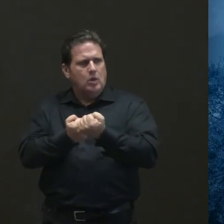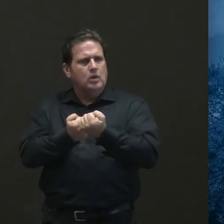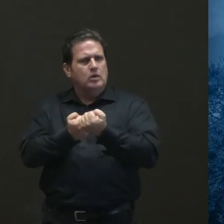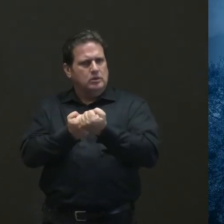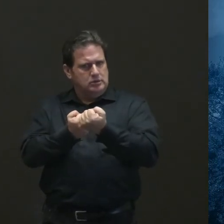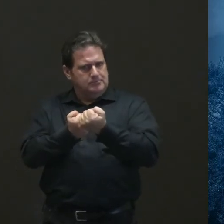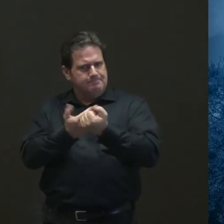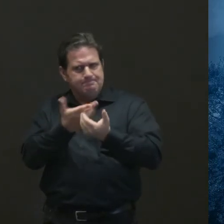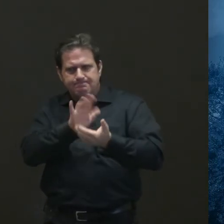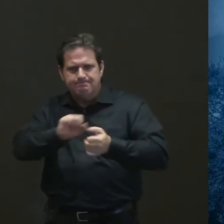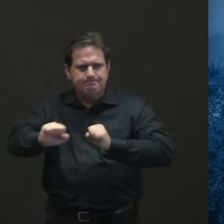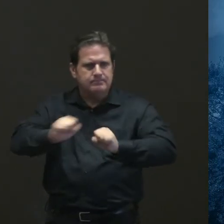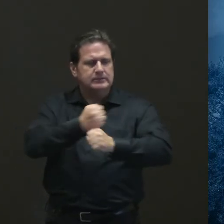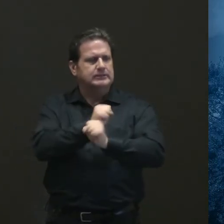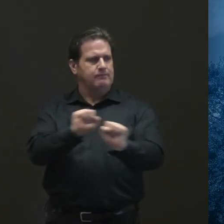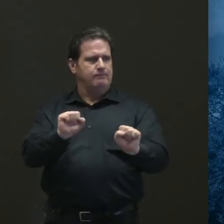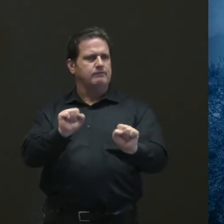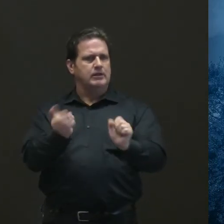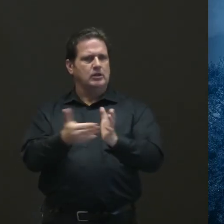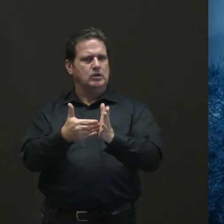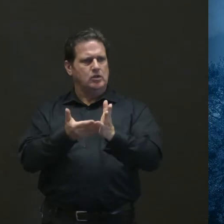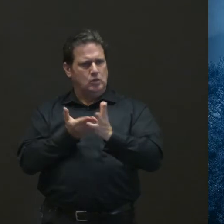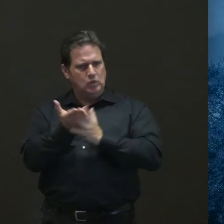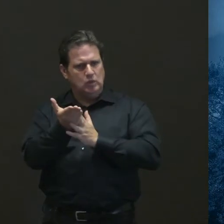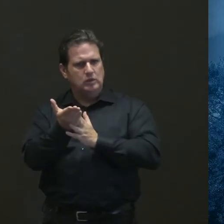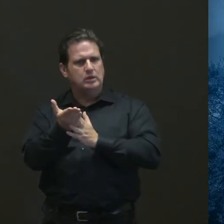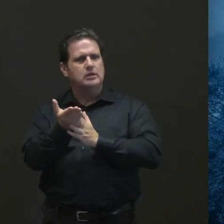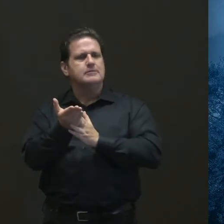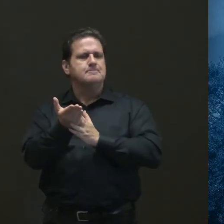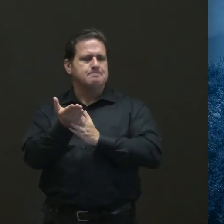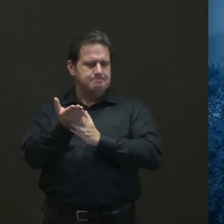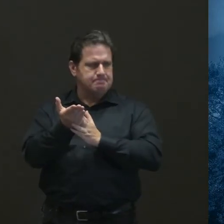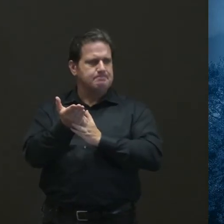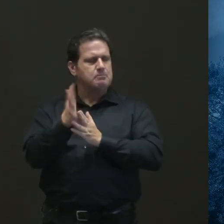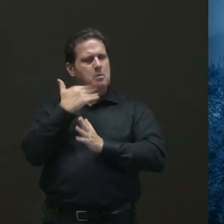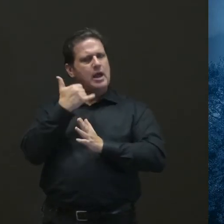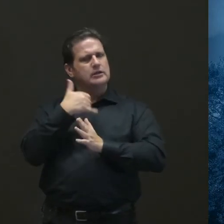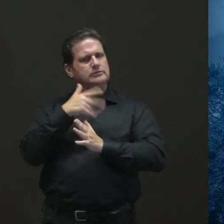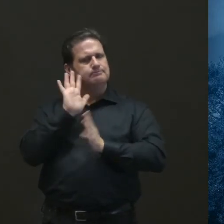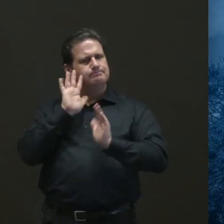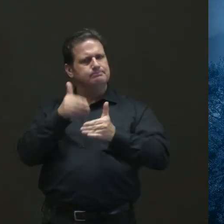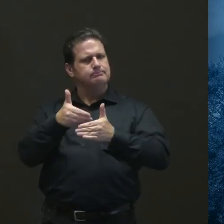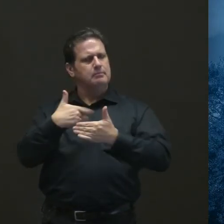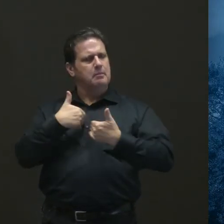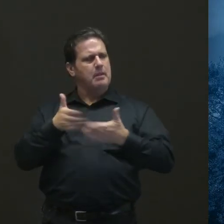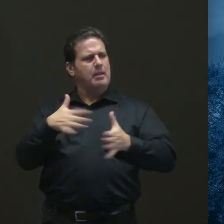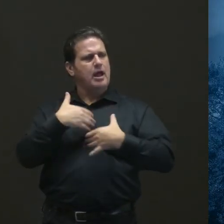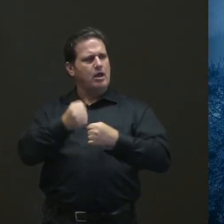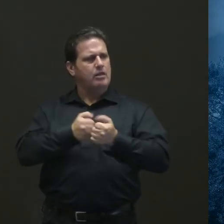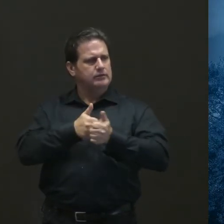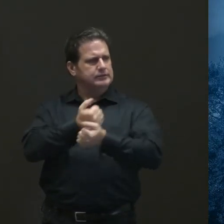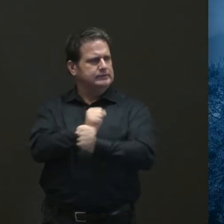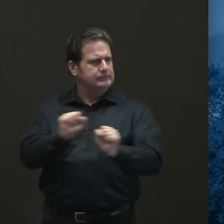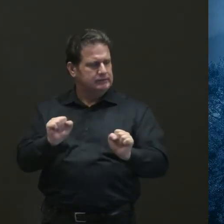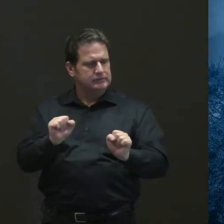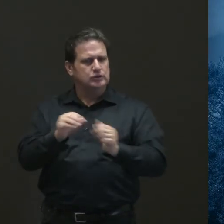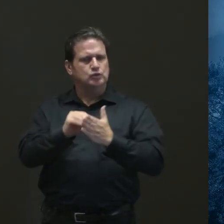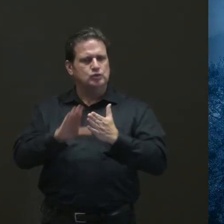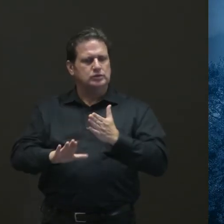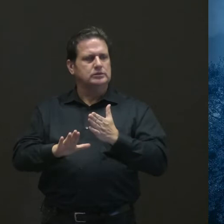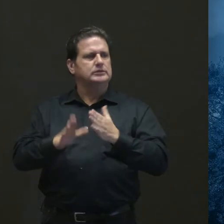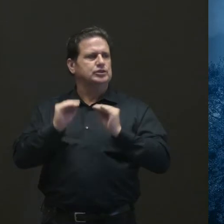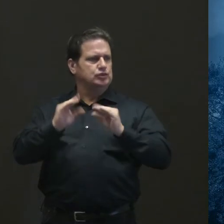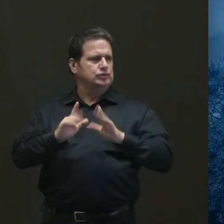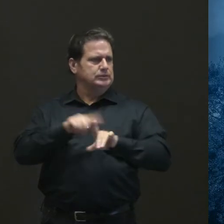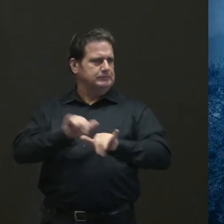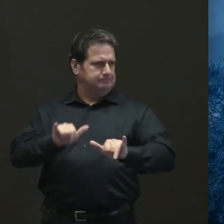those individual schools to, again, work through it in the way that's best adherent to public health guidance and safety of students and